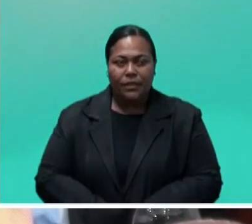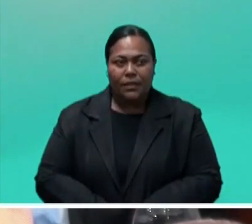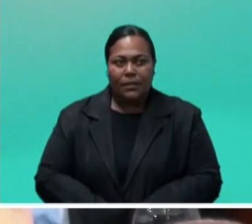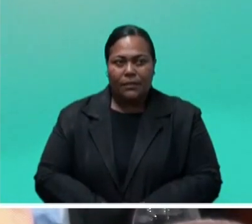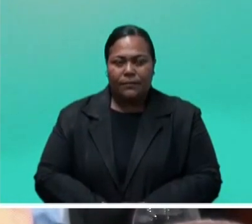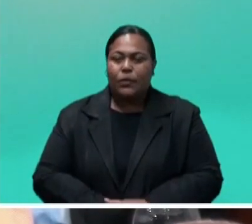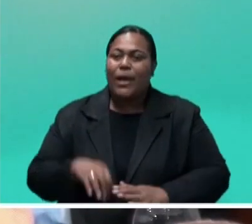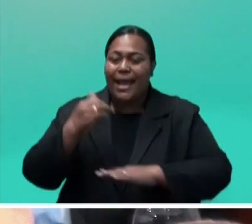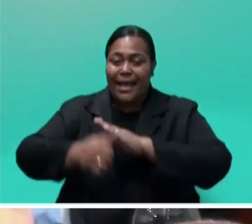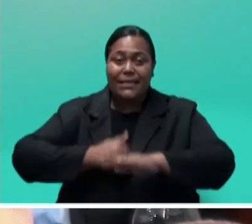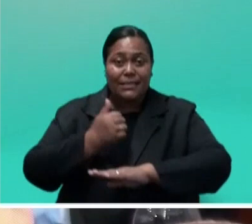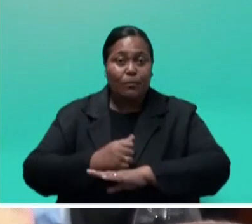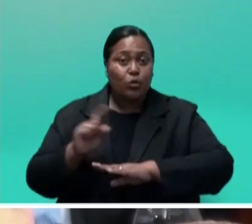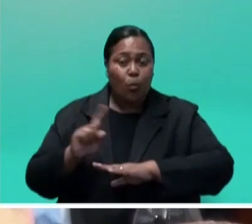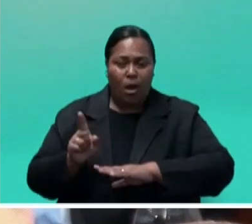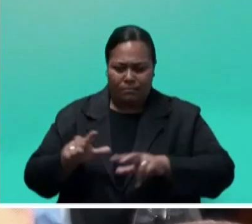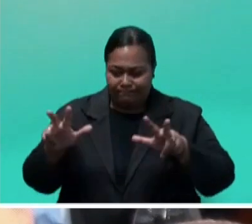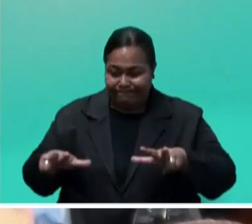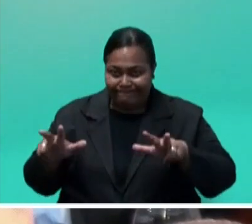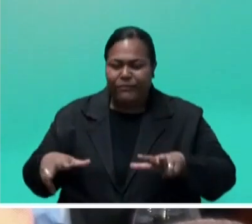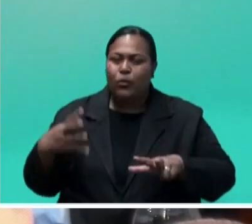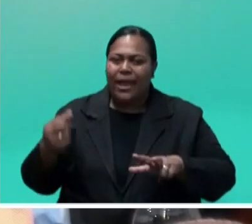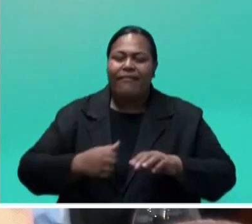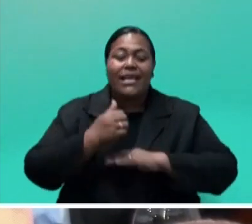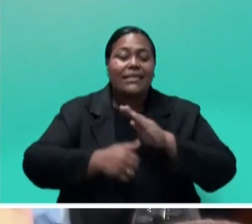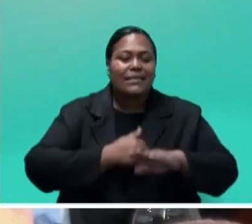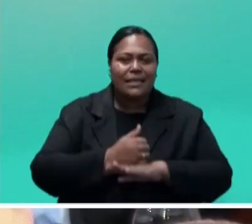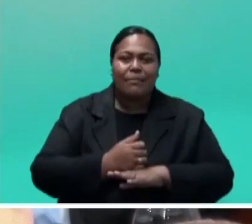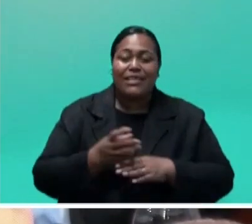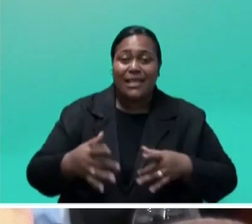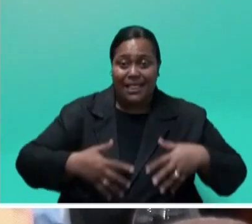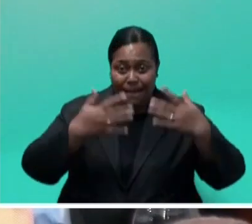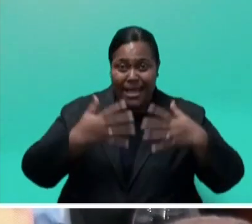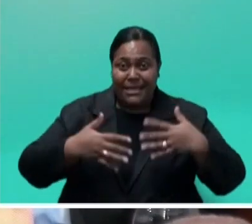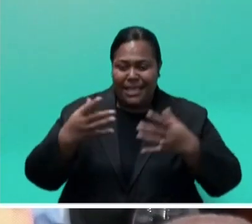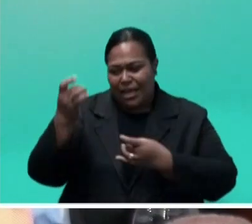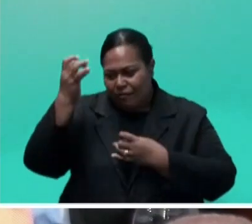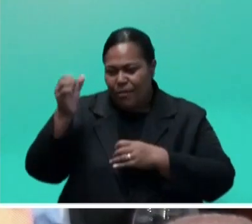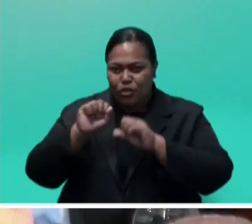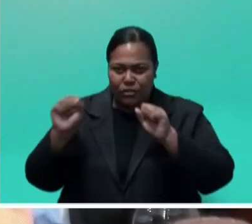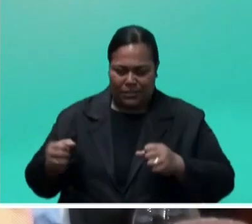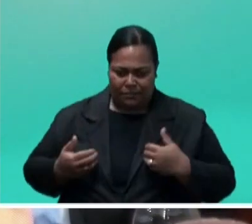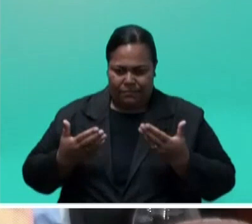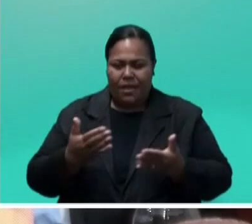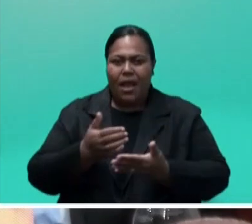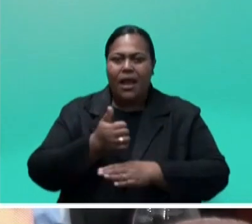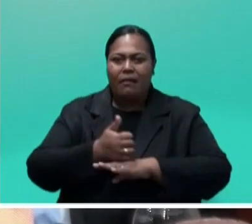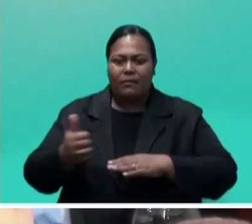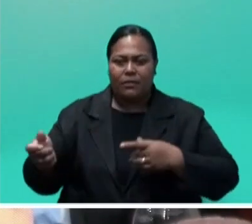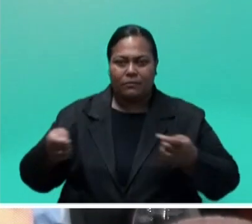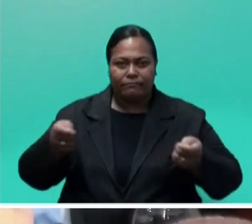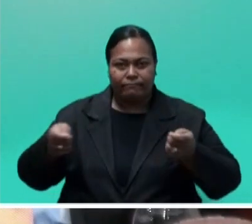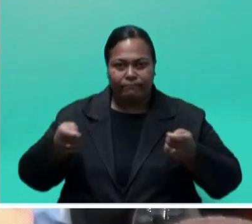with existing databases and information systems to be managed by government and other external stakeholders.